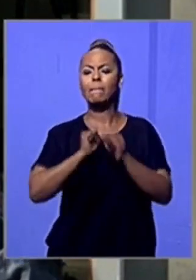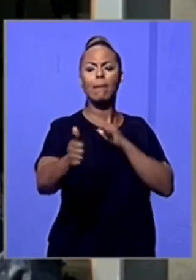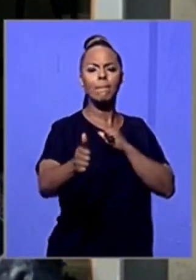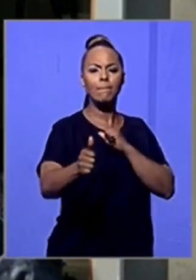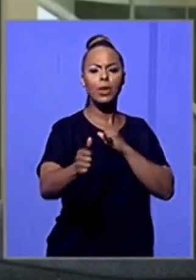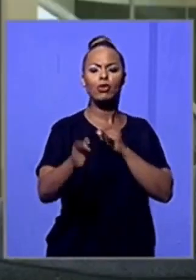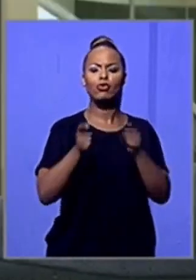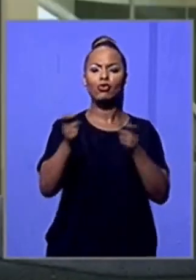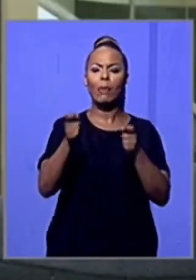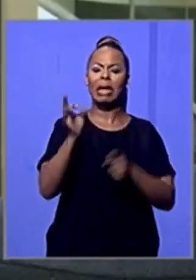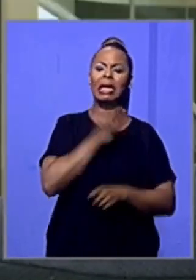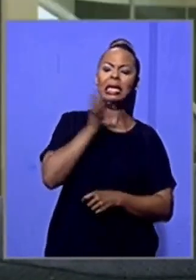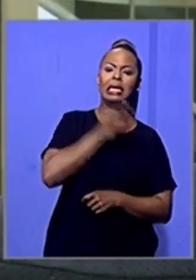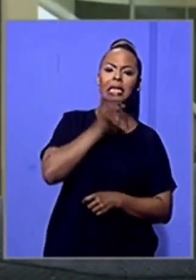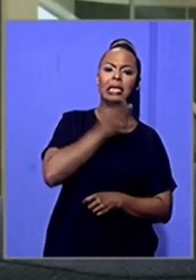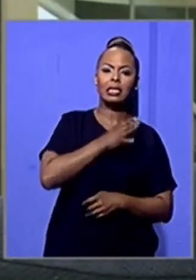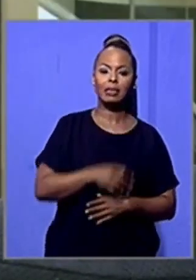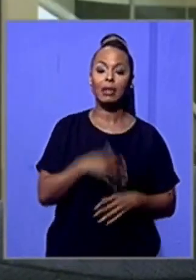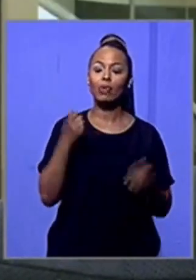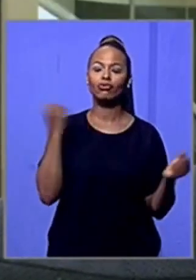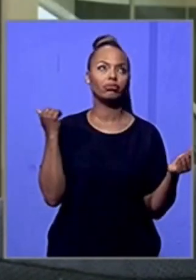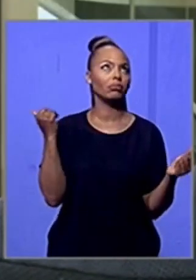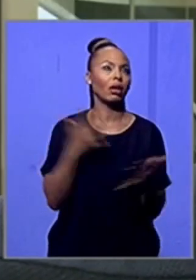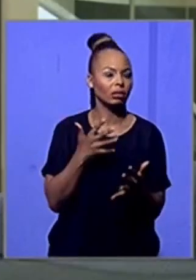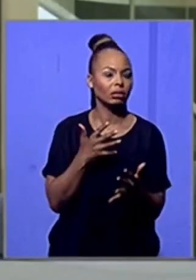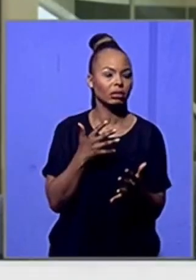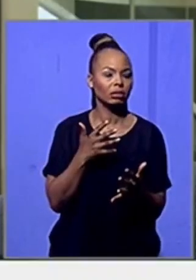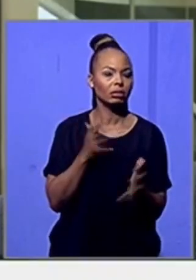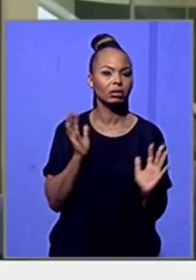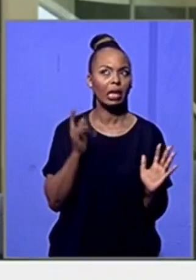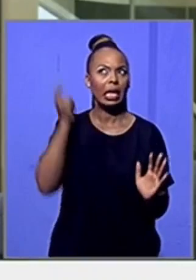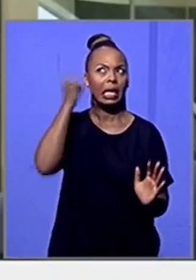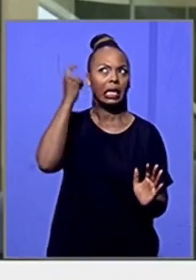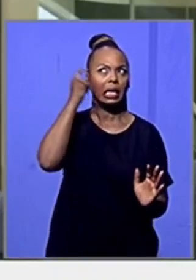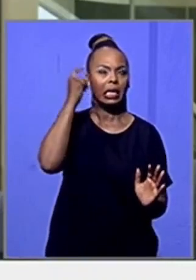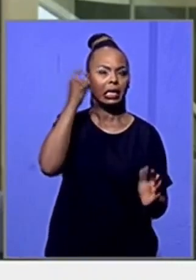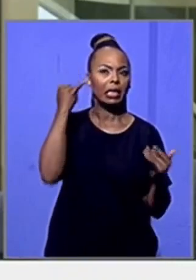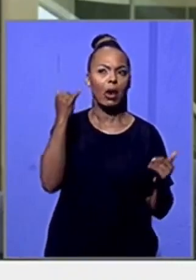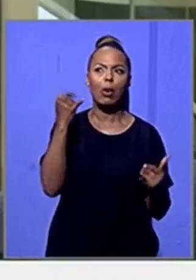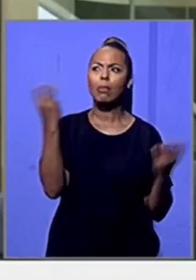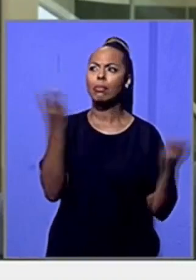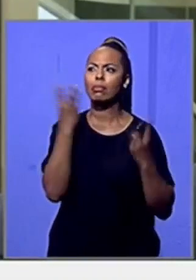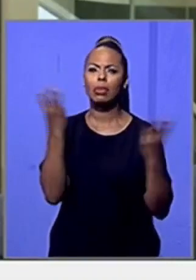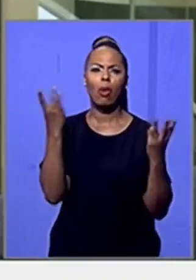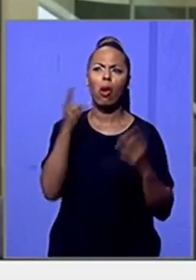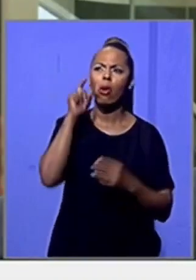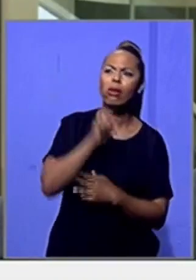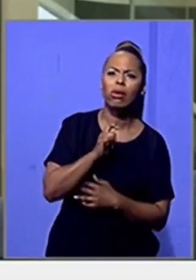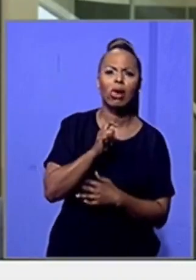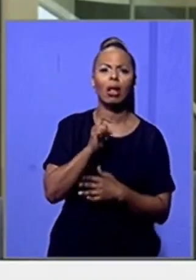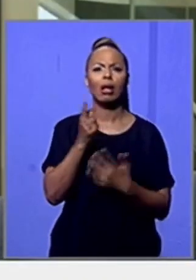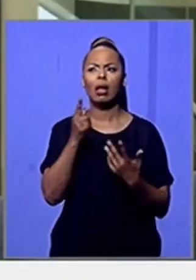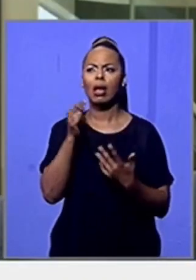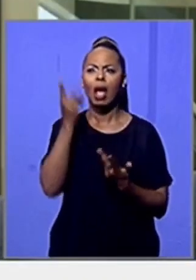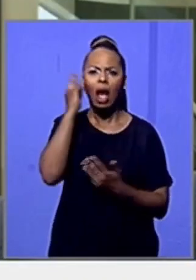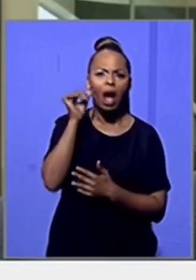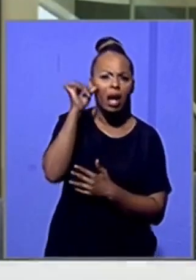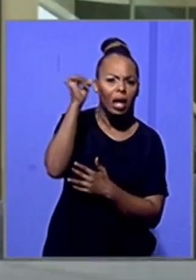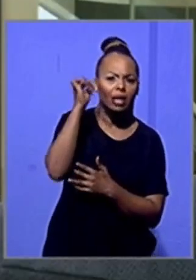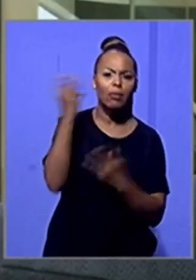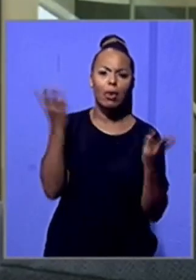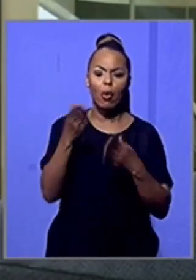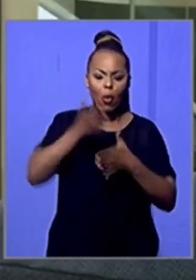scared. Immediately I was in shock because I was just thinking about everyone now, the old people and us, the people that are